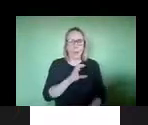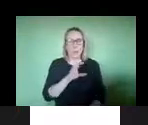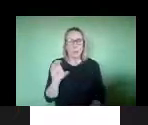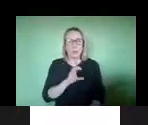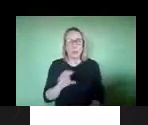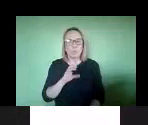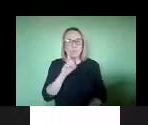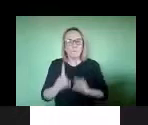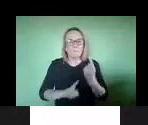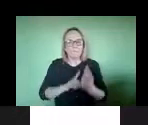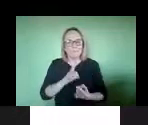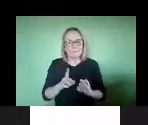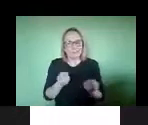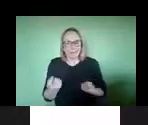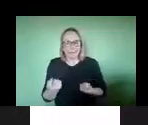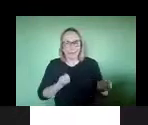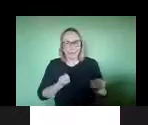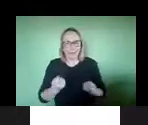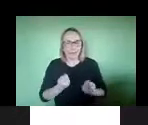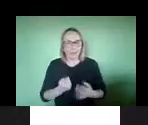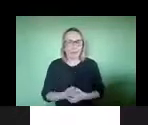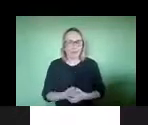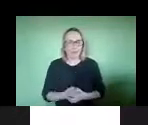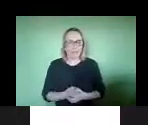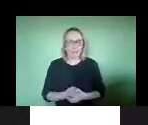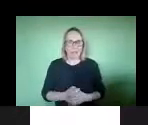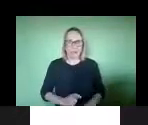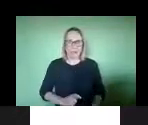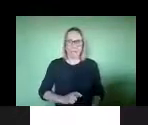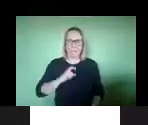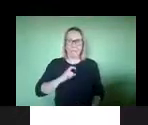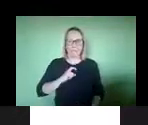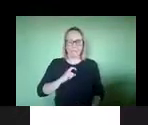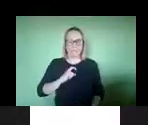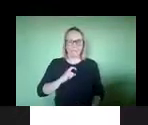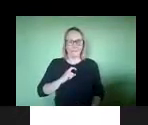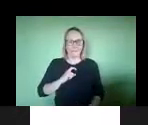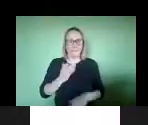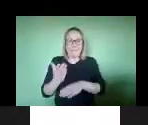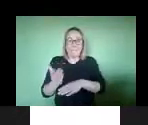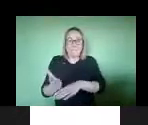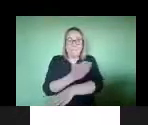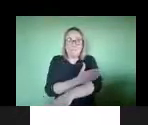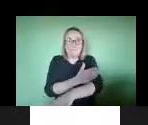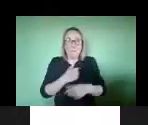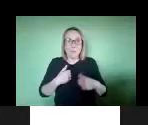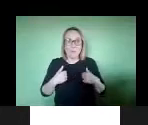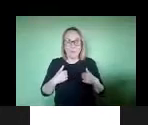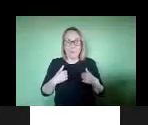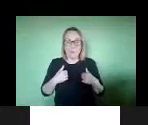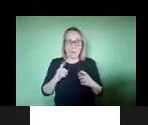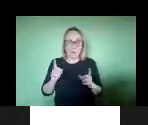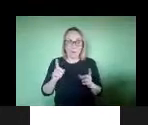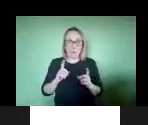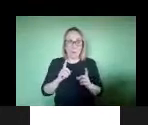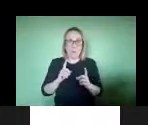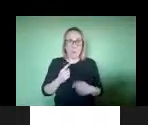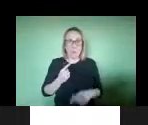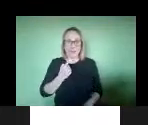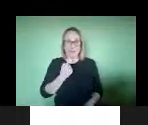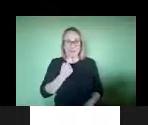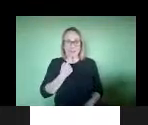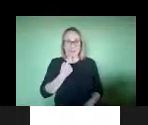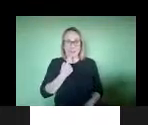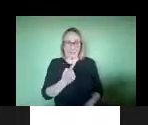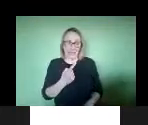not. And after a few times I really felt quite confident, because before that all I was doing was saying to the one who was doing, listen,